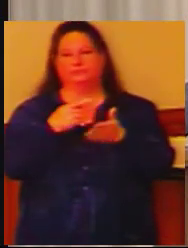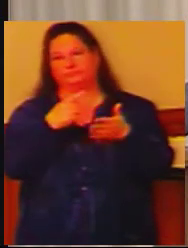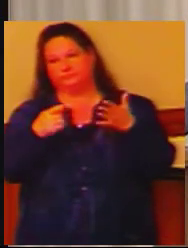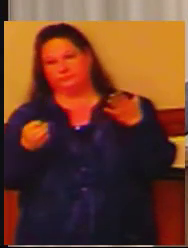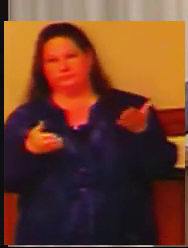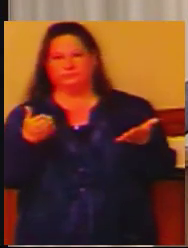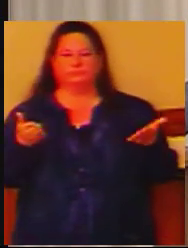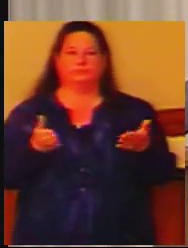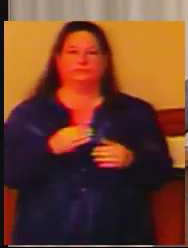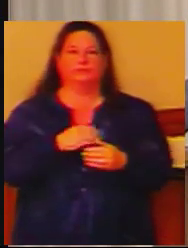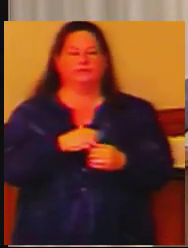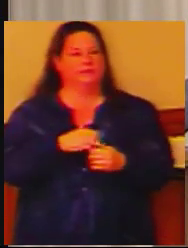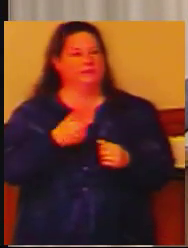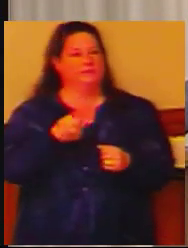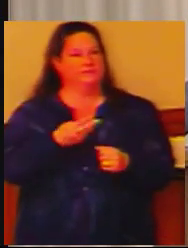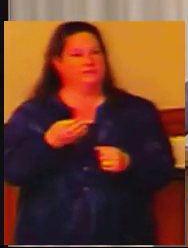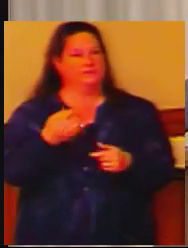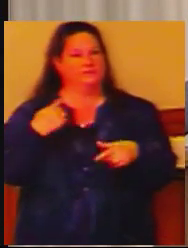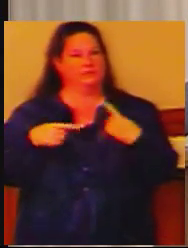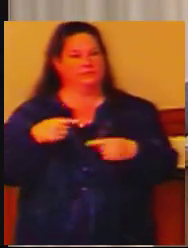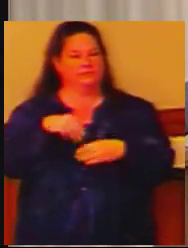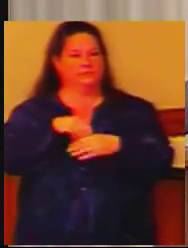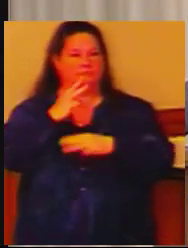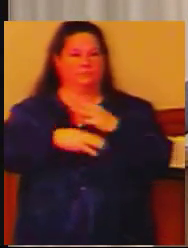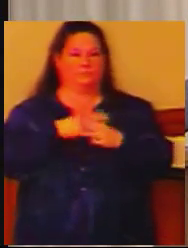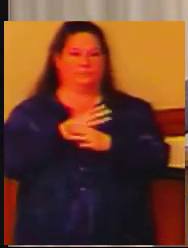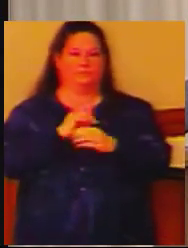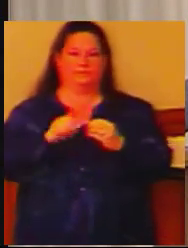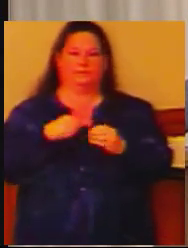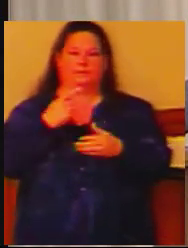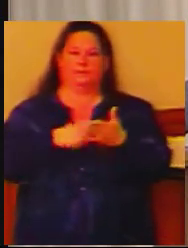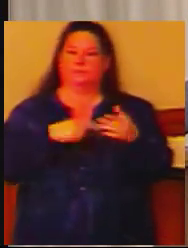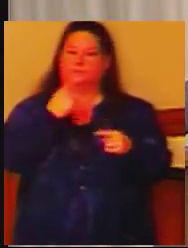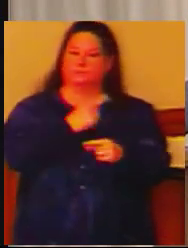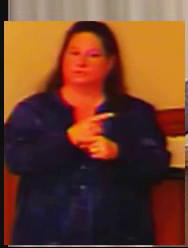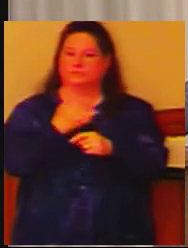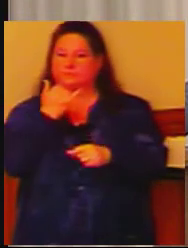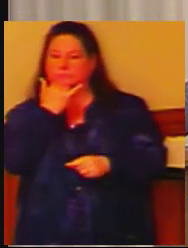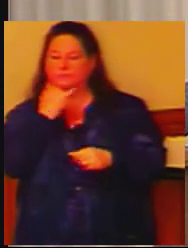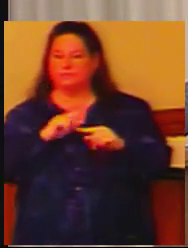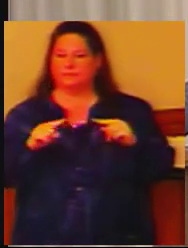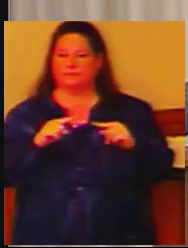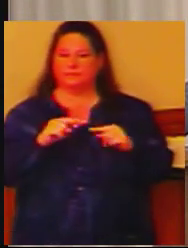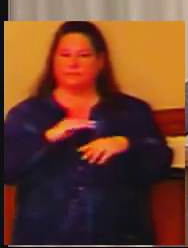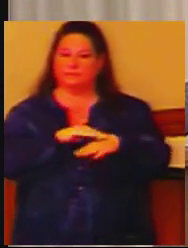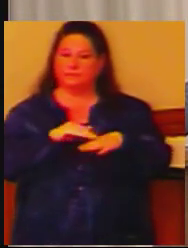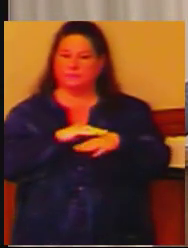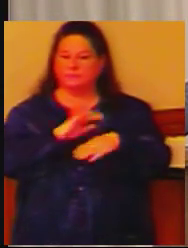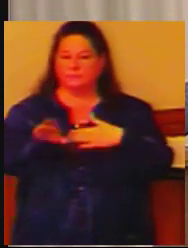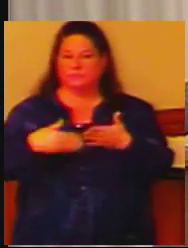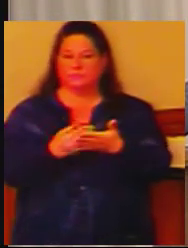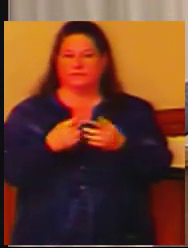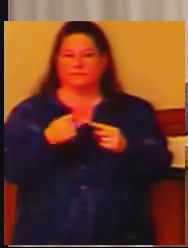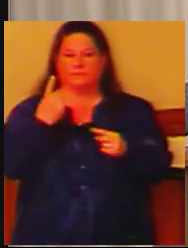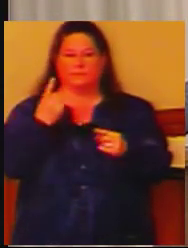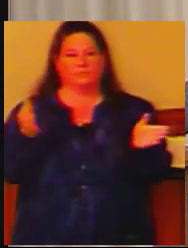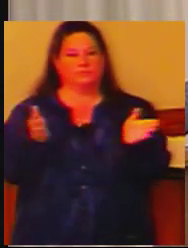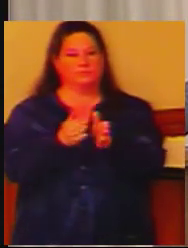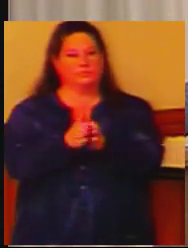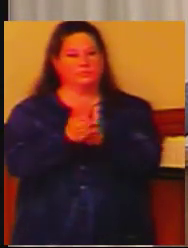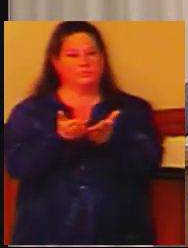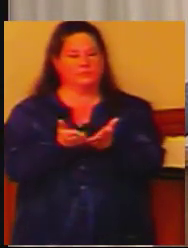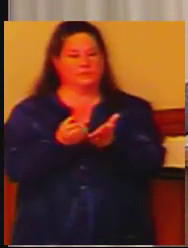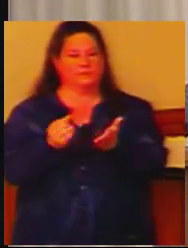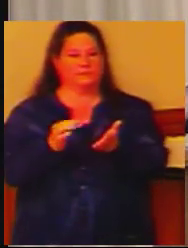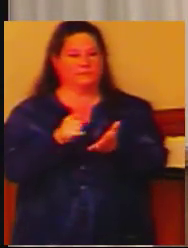and several arguments out in the world about what is right and wrong. But basically, it all comes from one little book. And